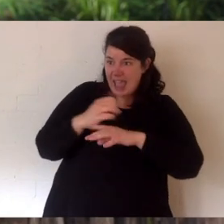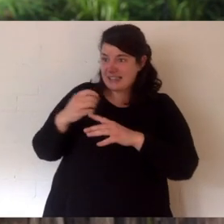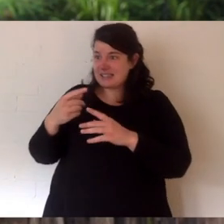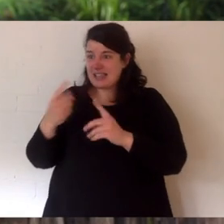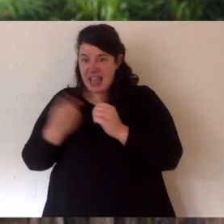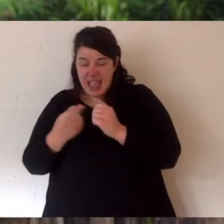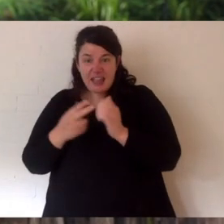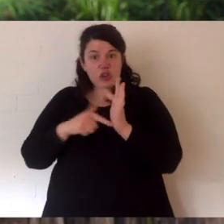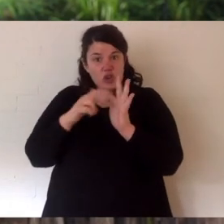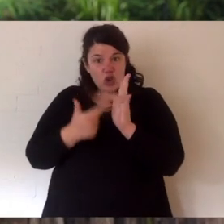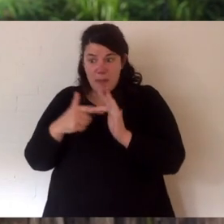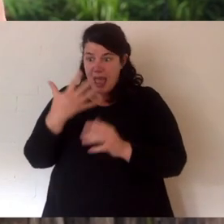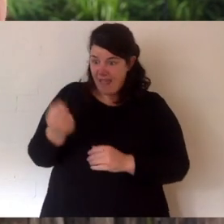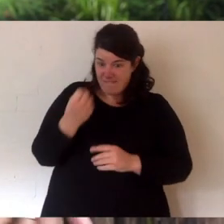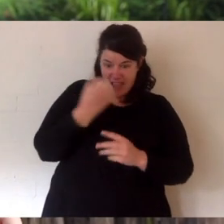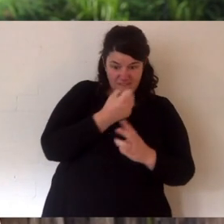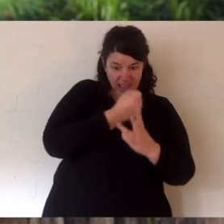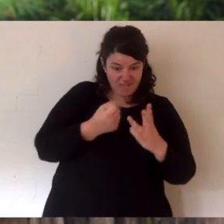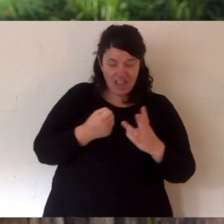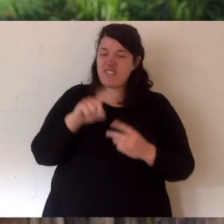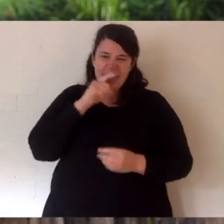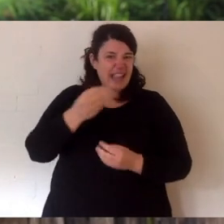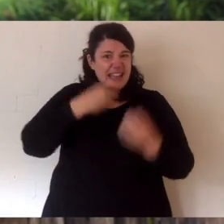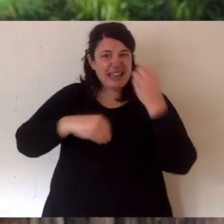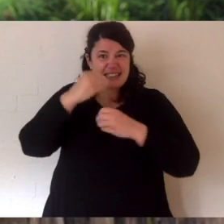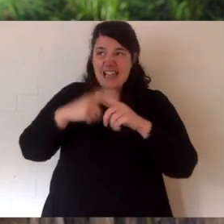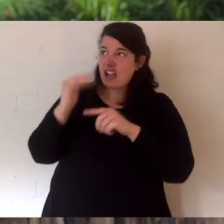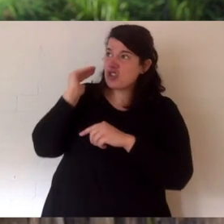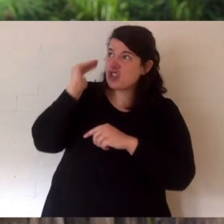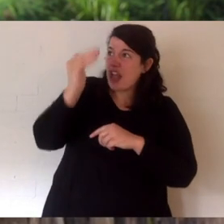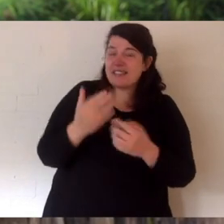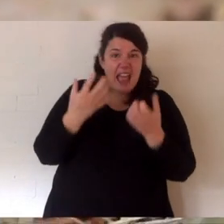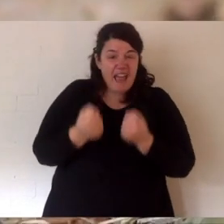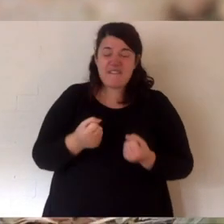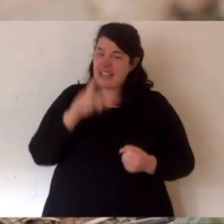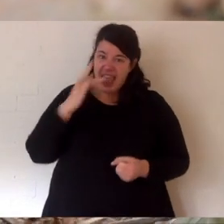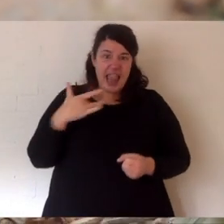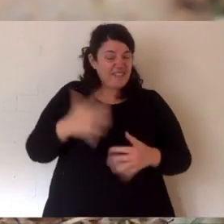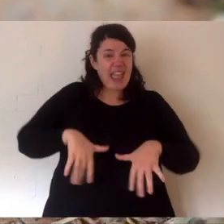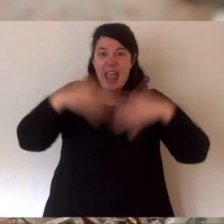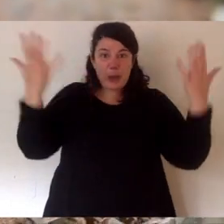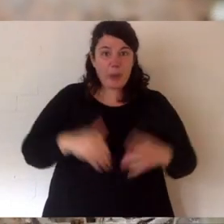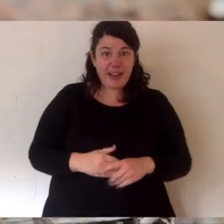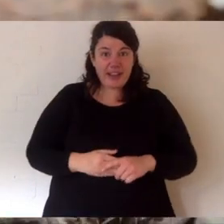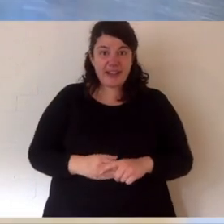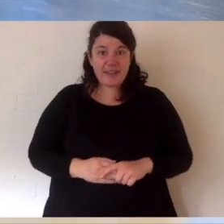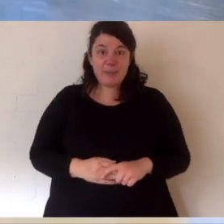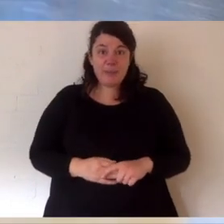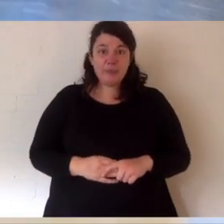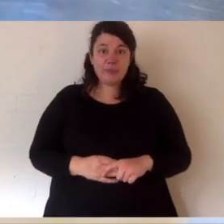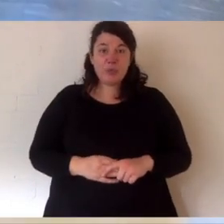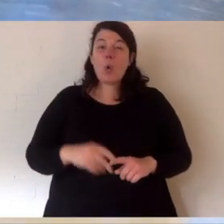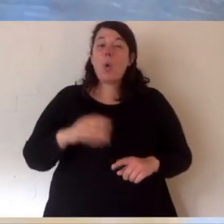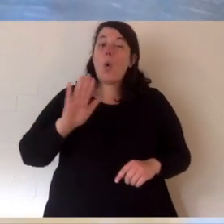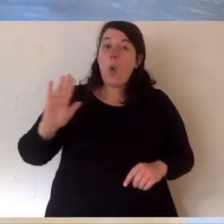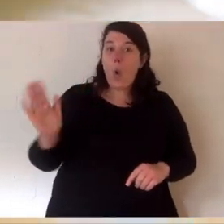They need their food, ant, eggs, and termites. And if they've got that and somewhere to shelter, they can survive there. It's funny when you